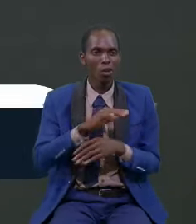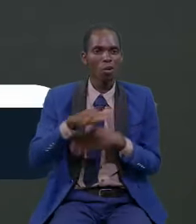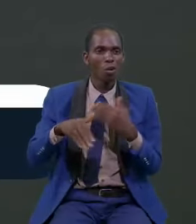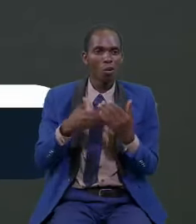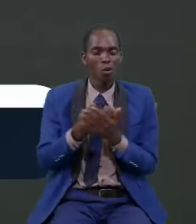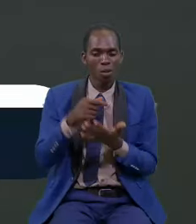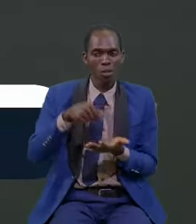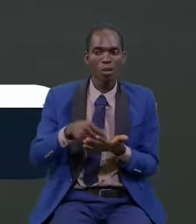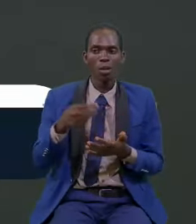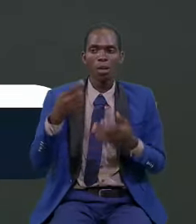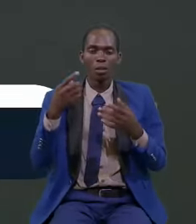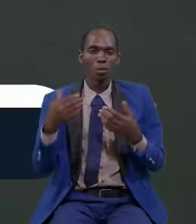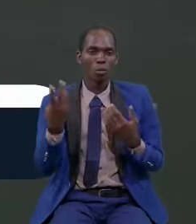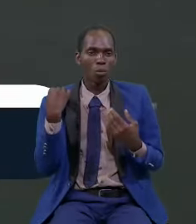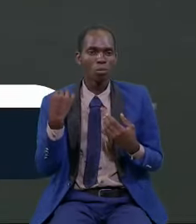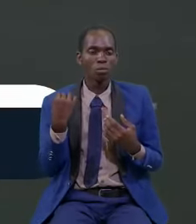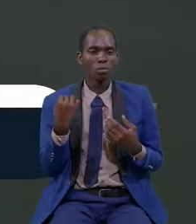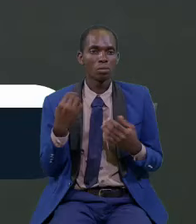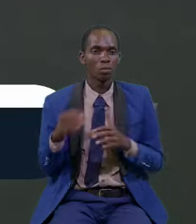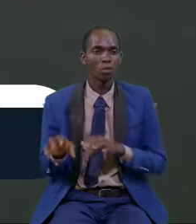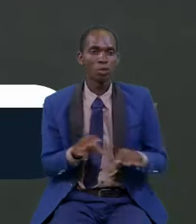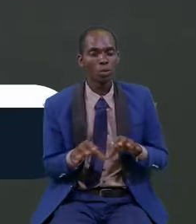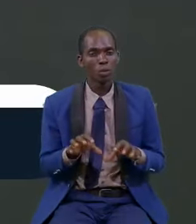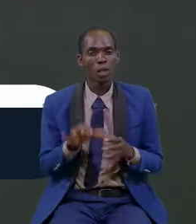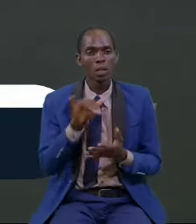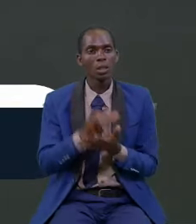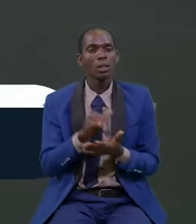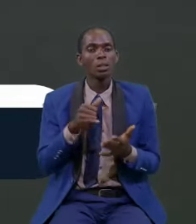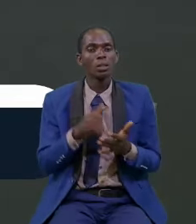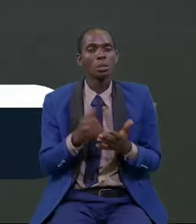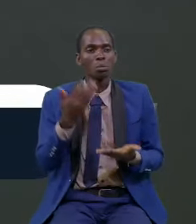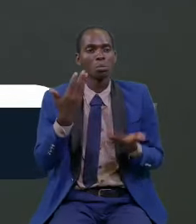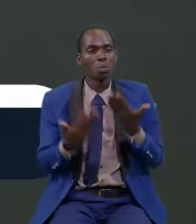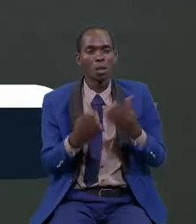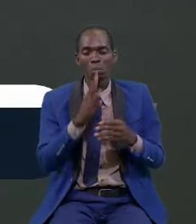done that it might be fulfilled,